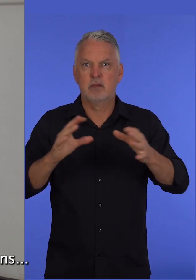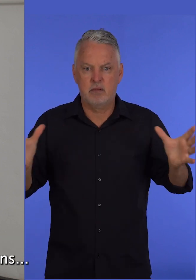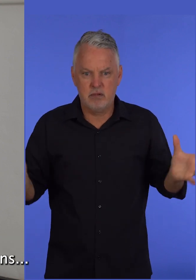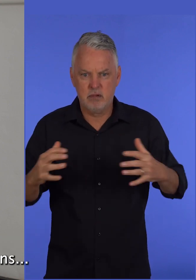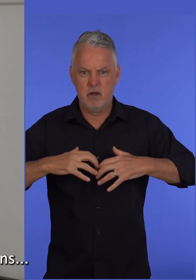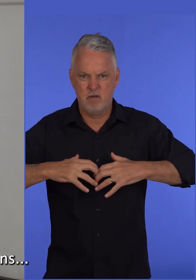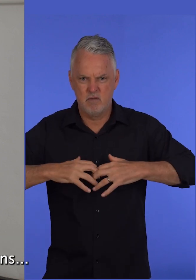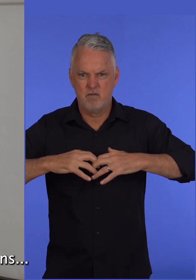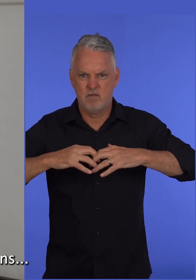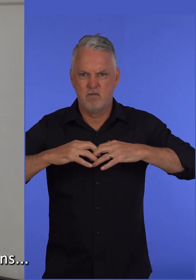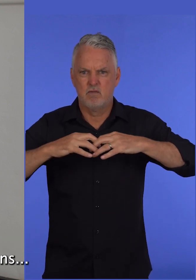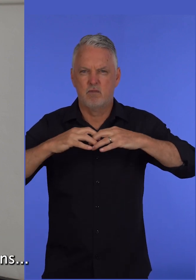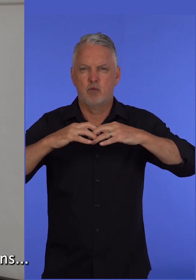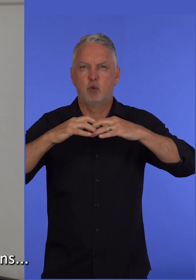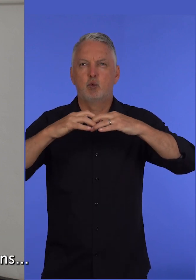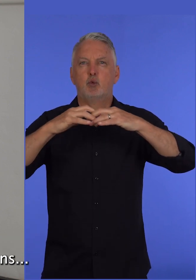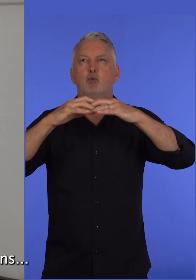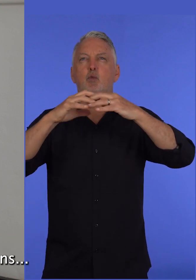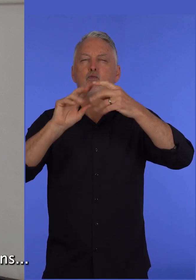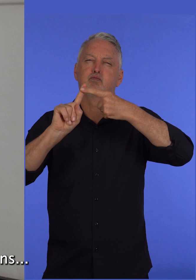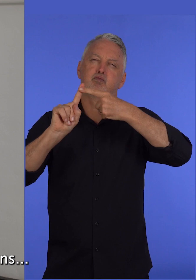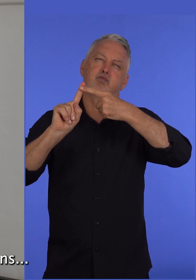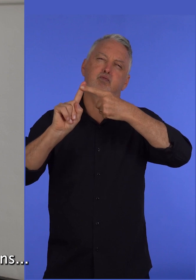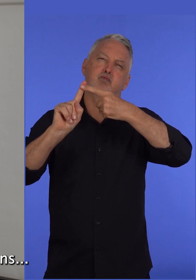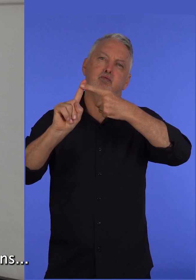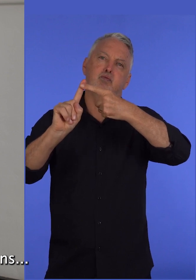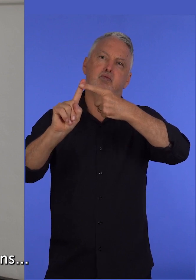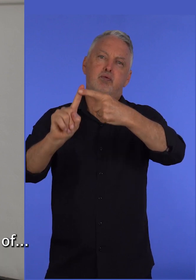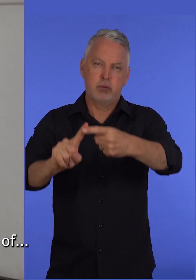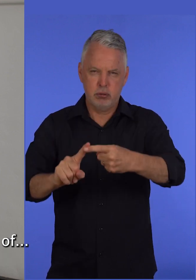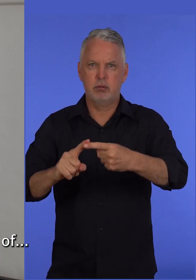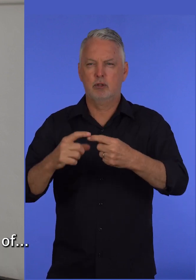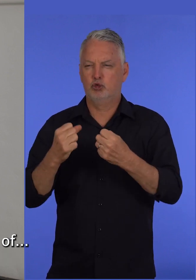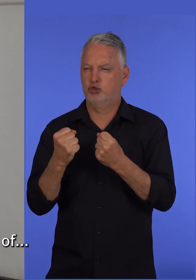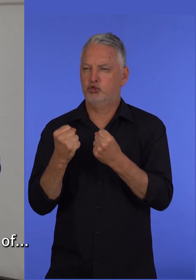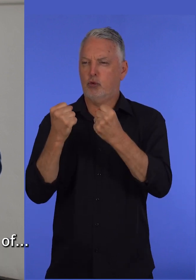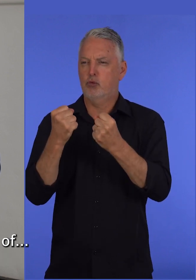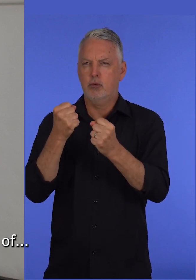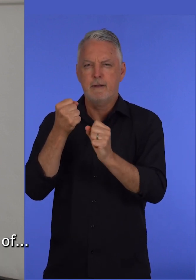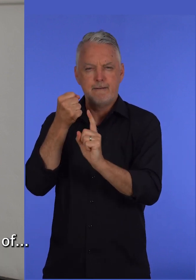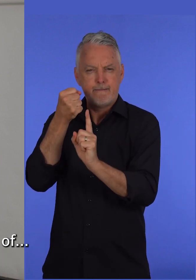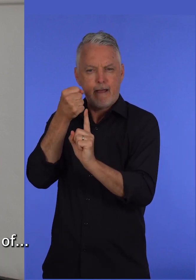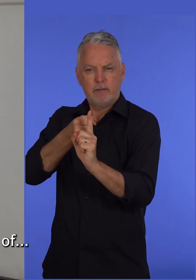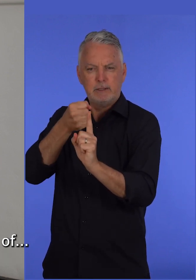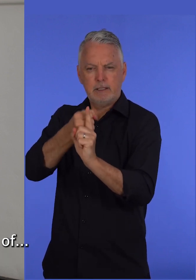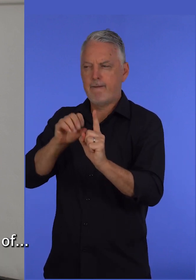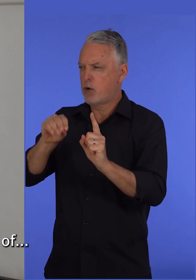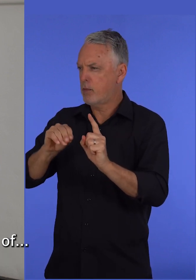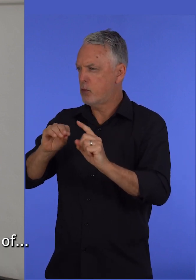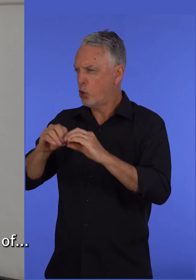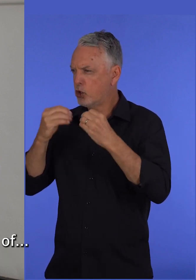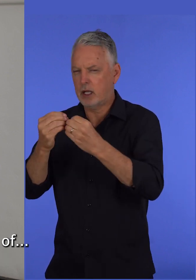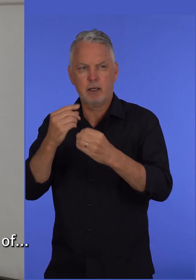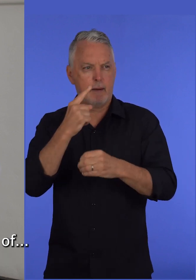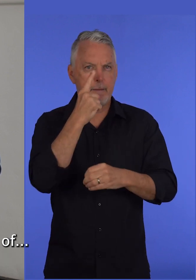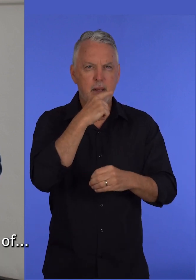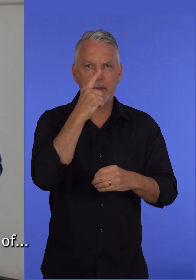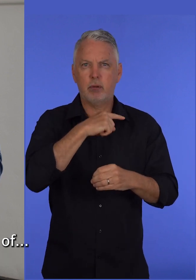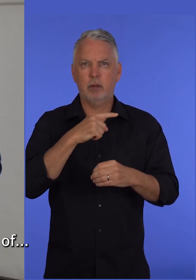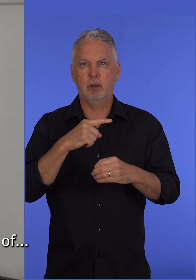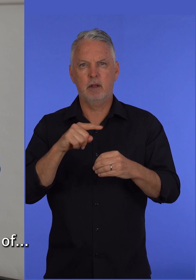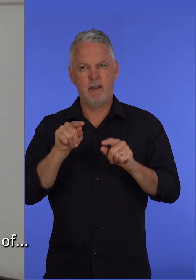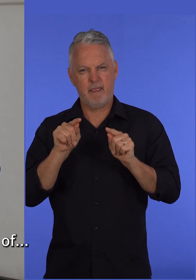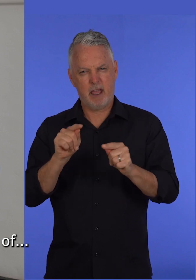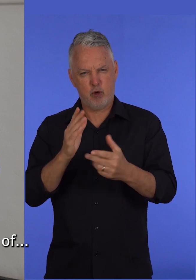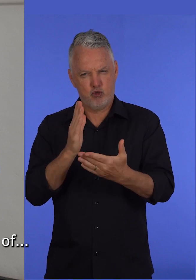family-led organisations and advocacy-led organisations, that real tangible experience of, you know,